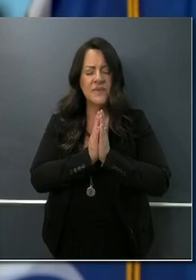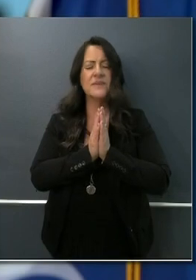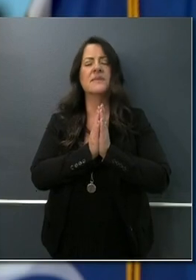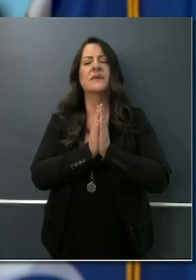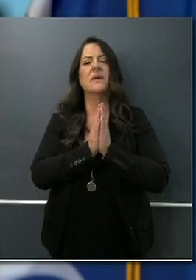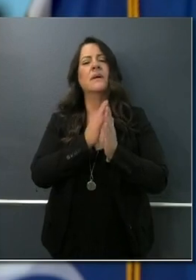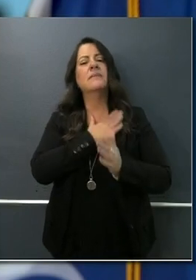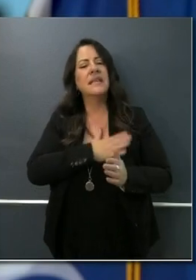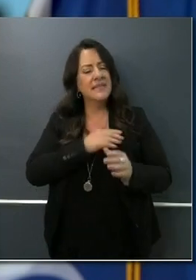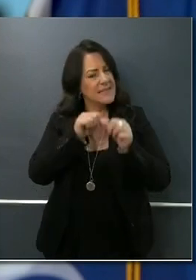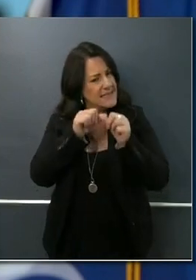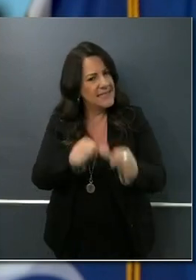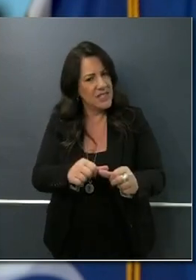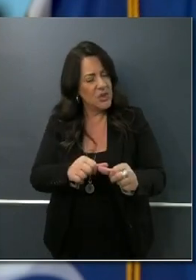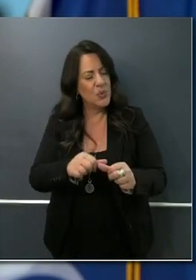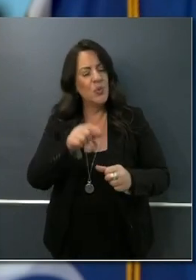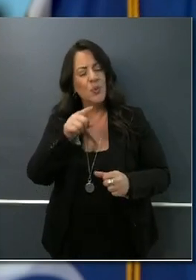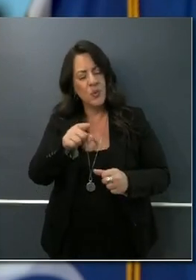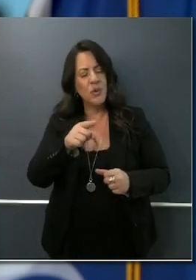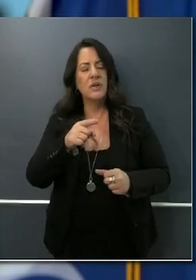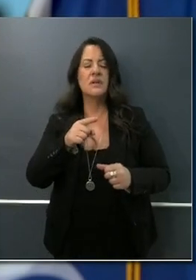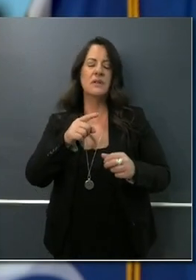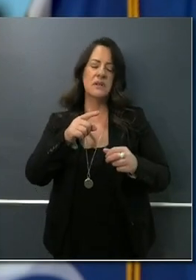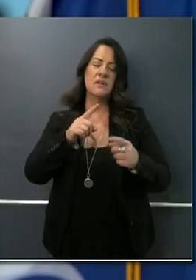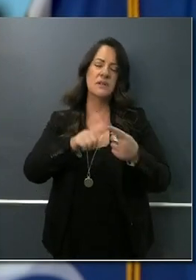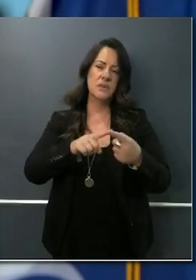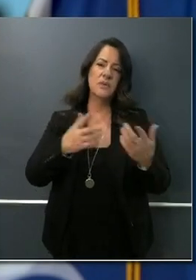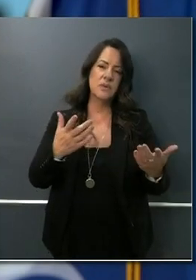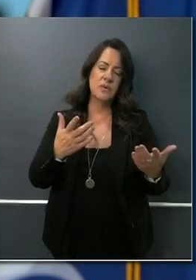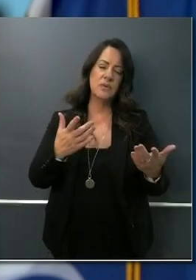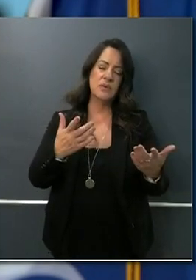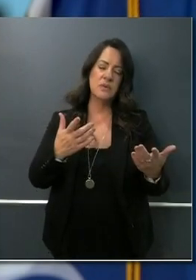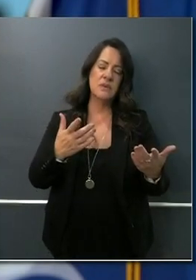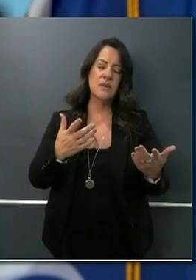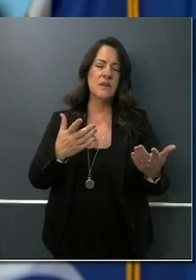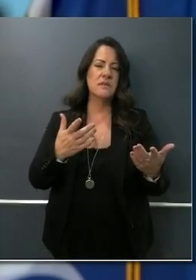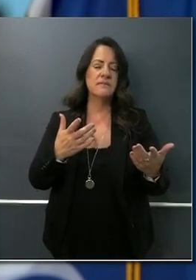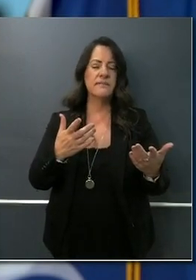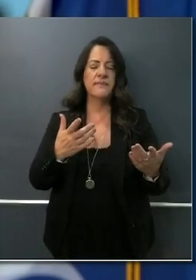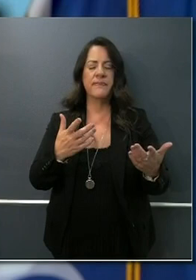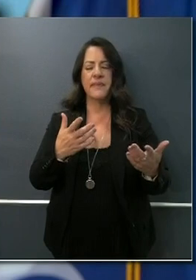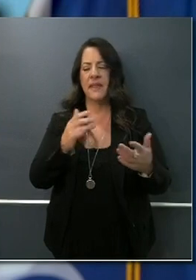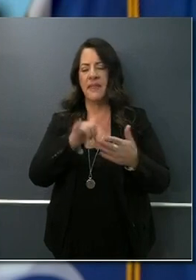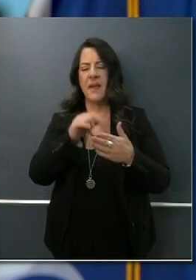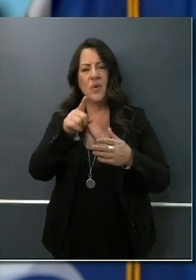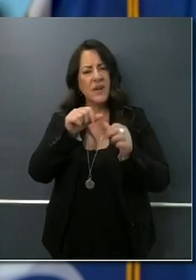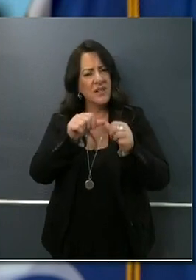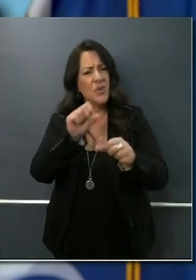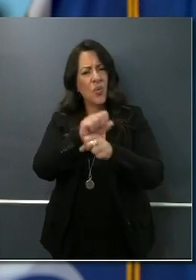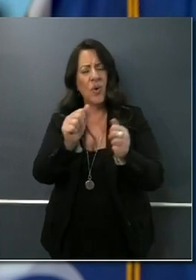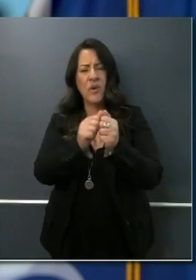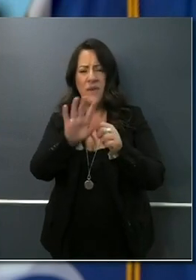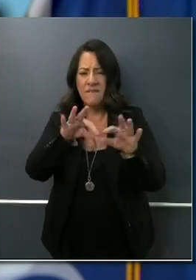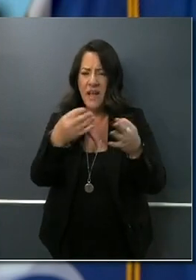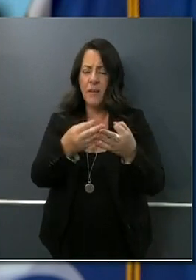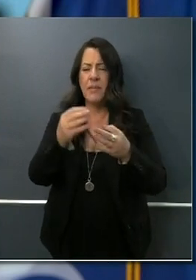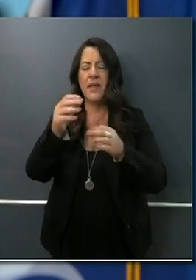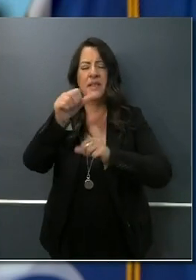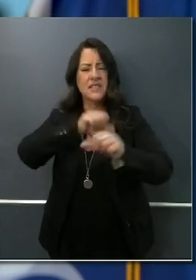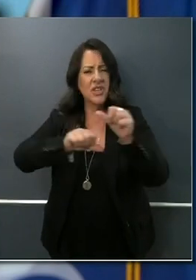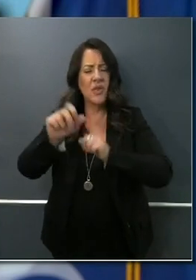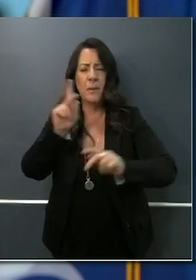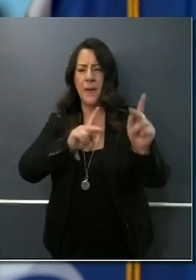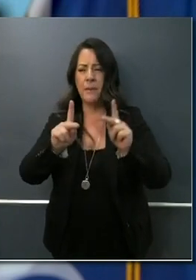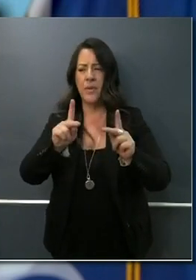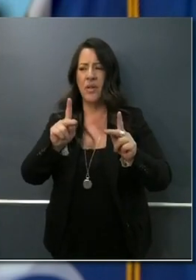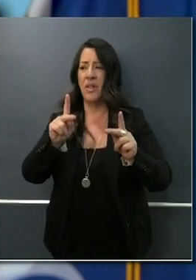you've done and continue to tell your friends and family, particularly younger folks, that work is not over. The